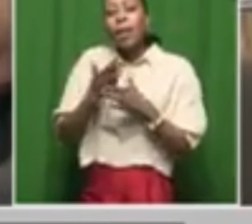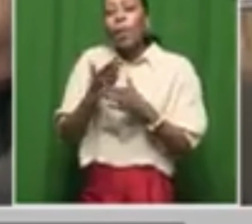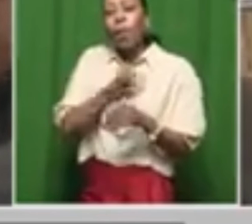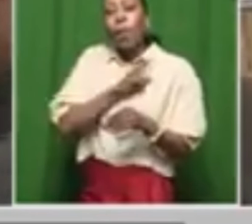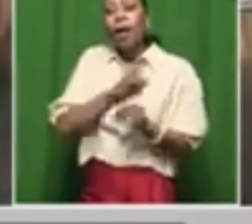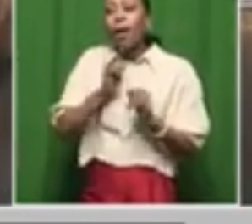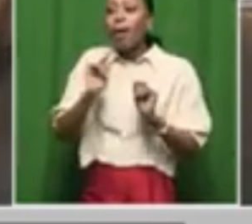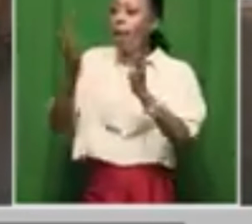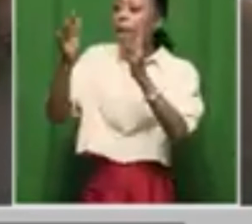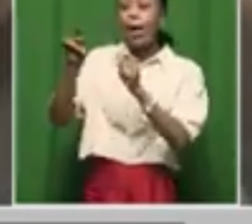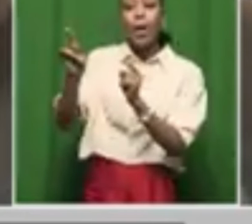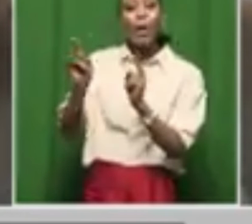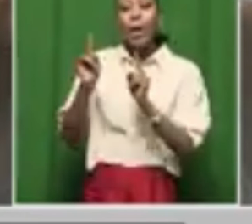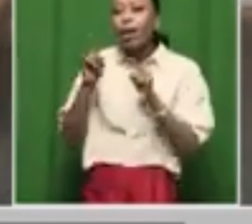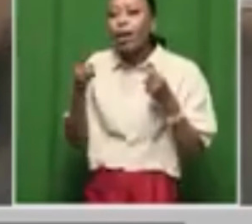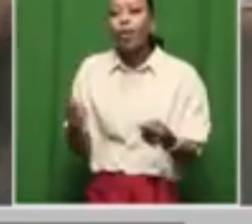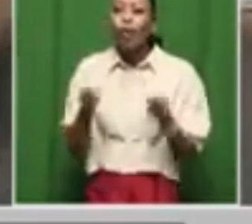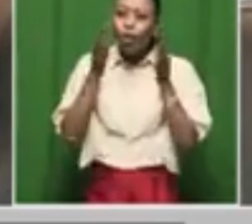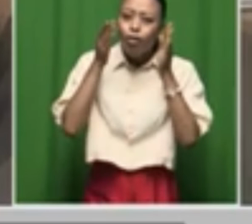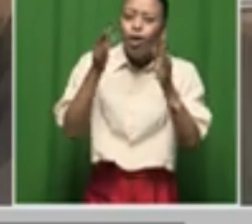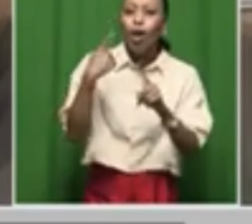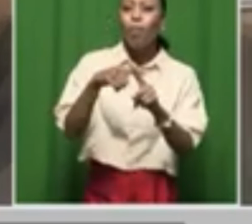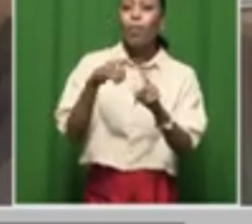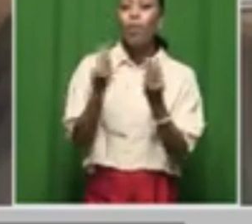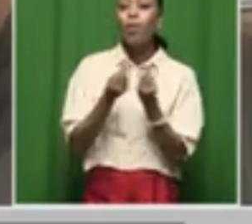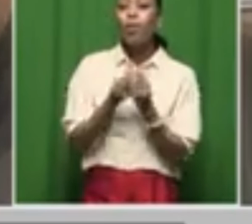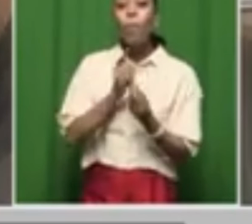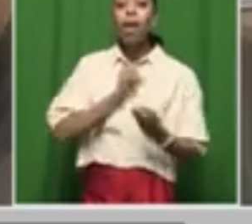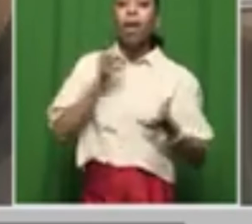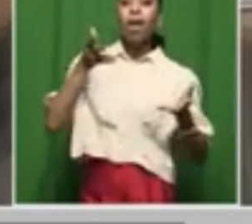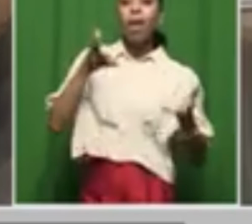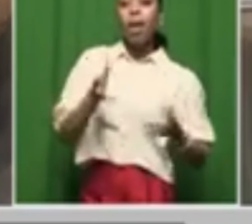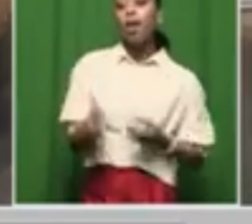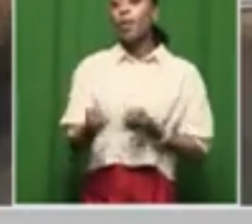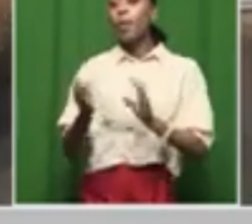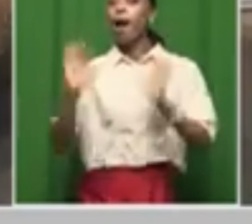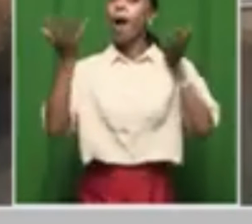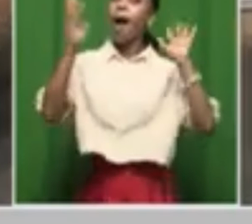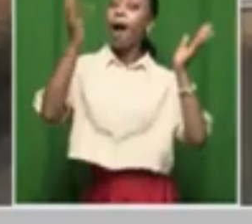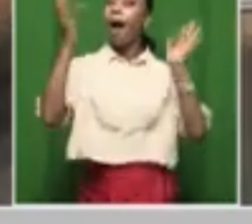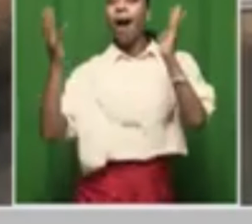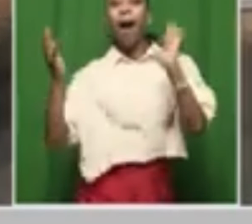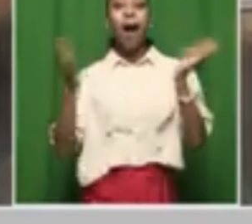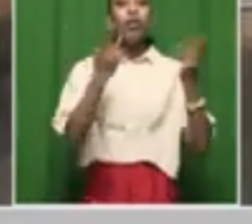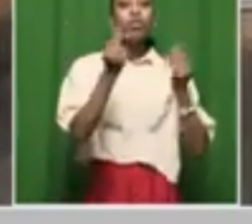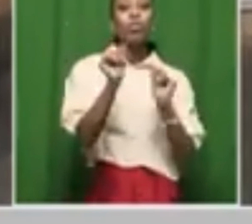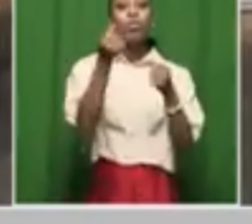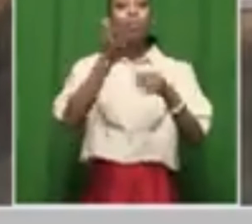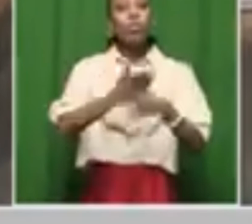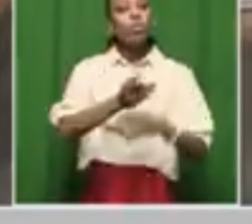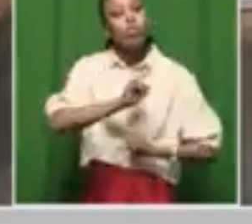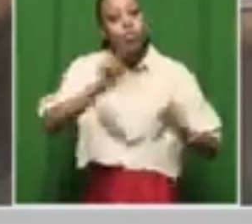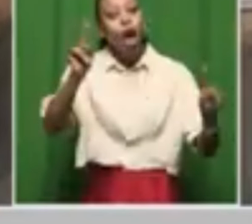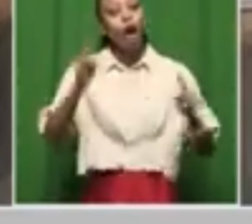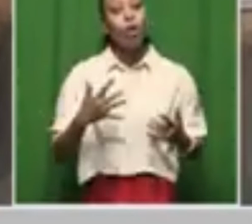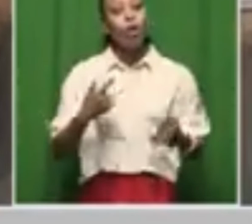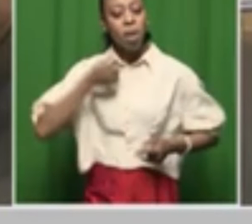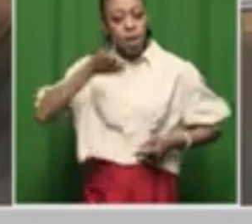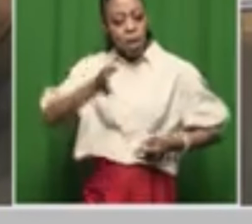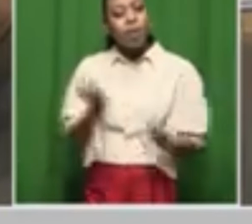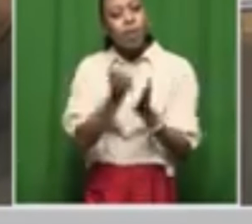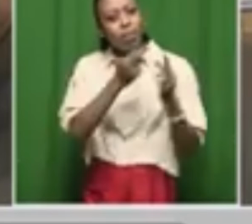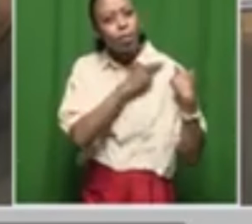cannot focus on the positives because I'm not here to give you a pat on the back for doing a good job. I'm here to hold